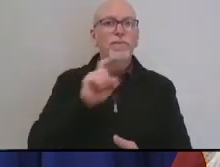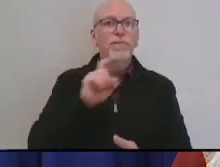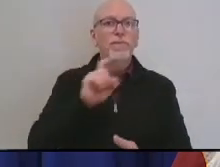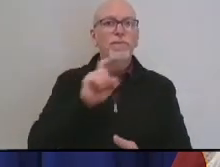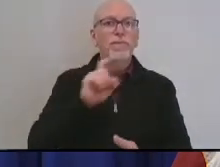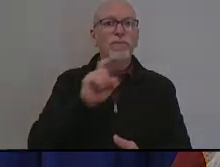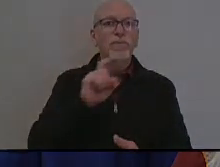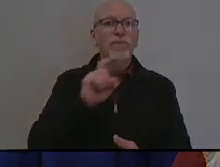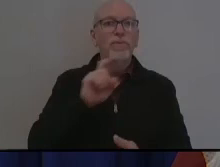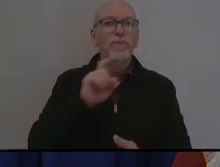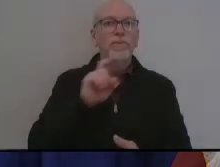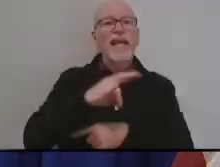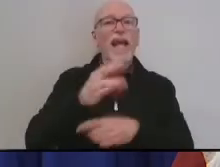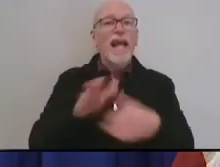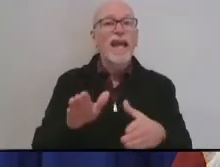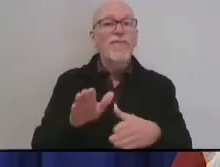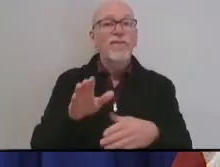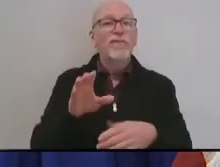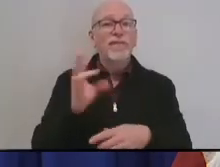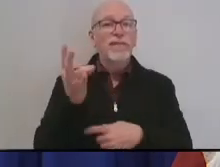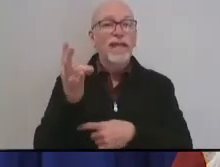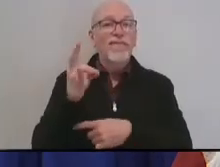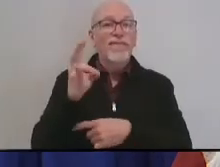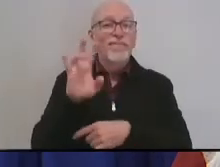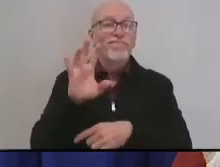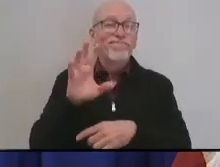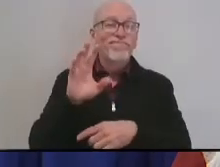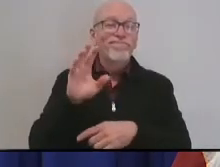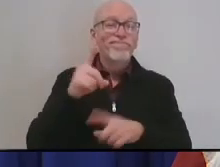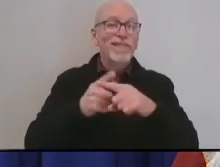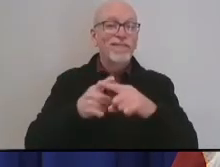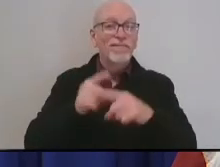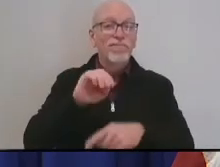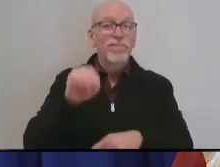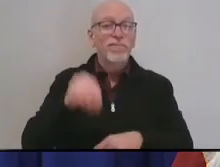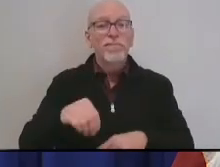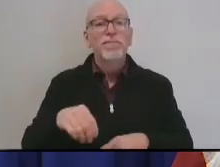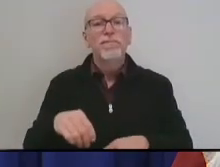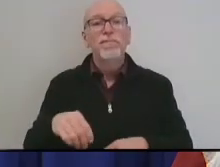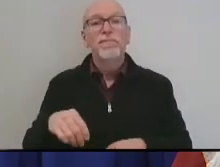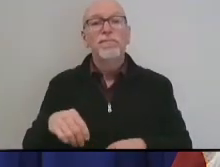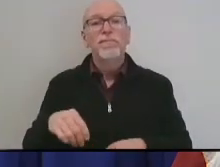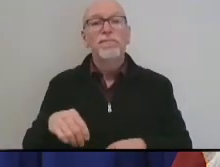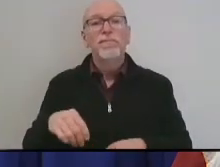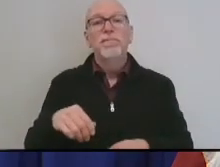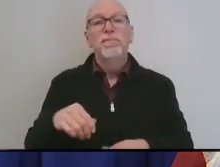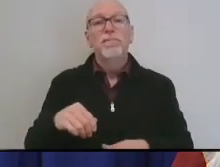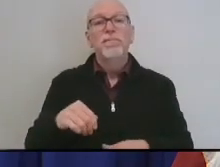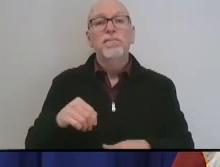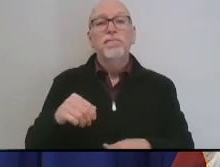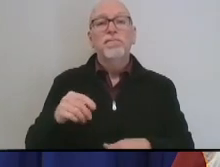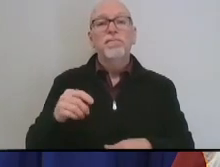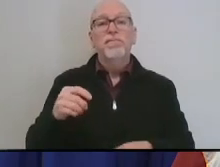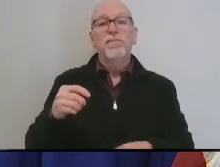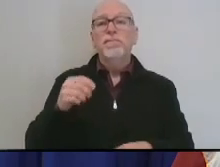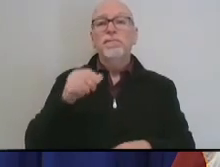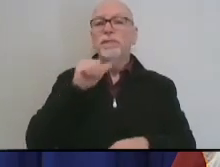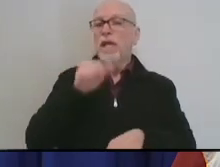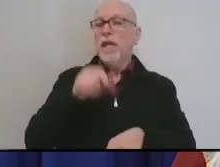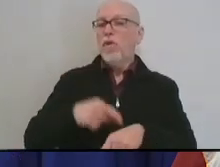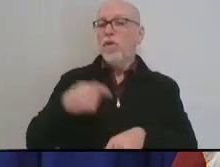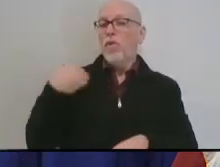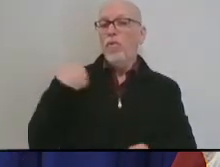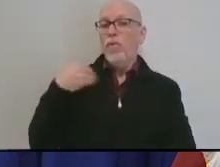rate was not too long ago at